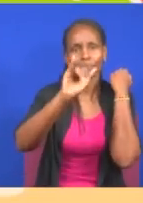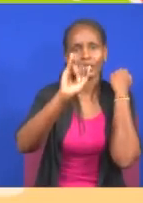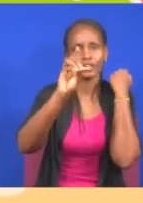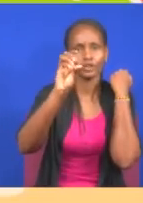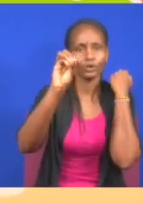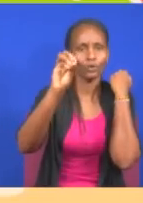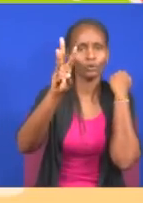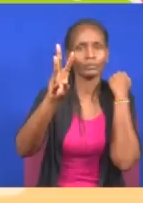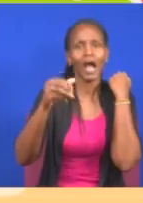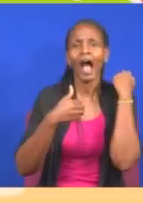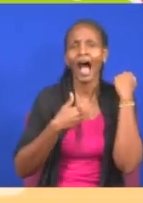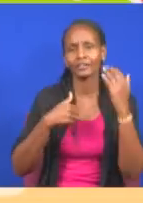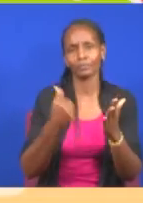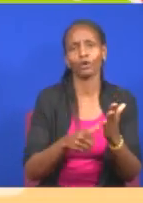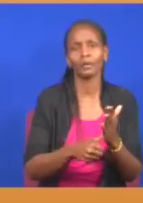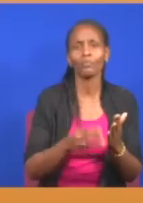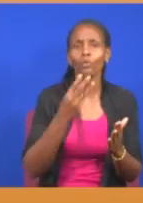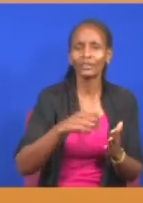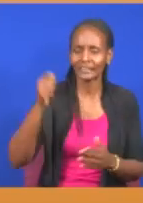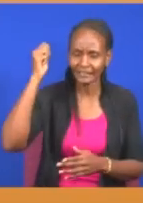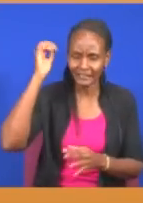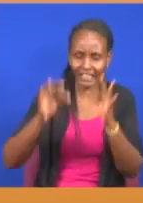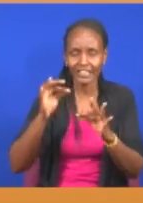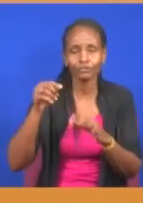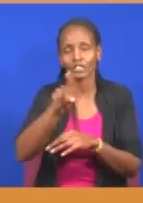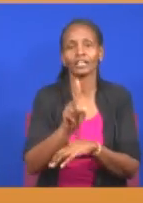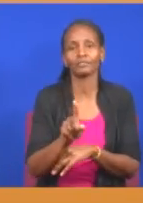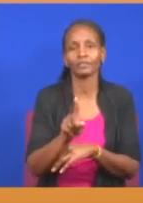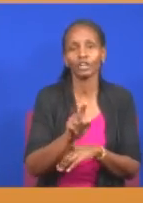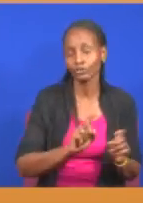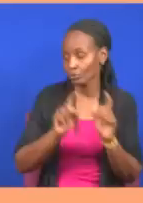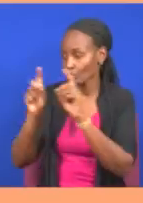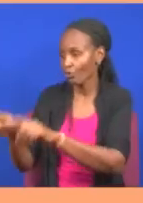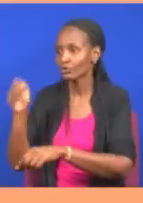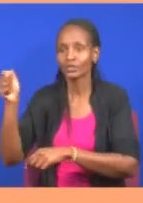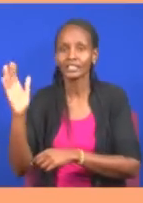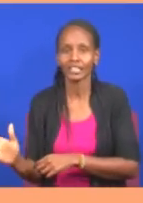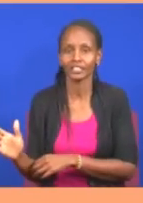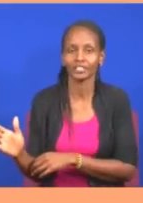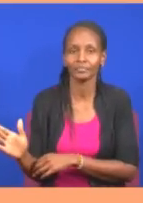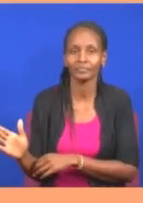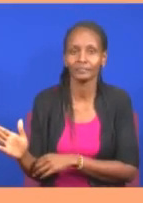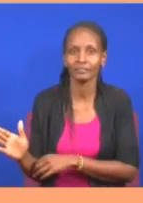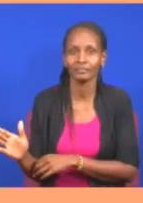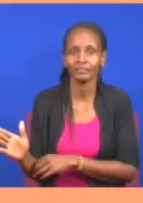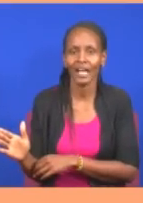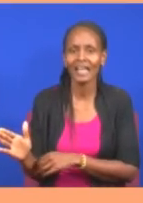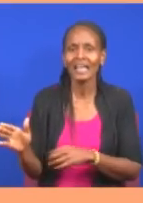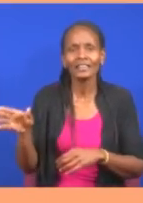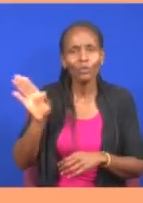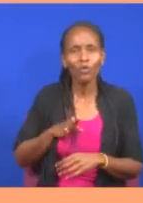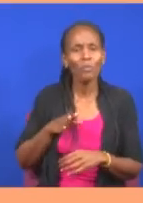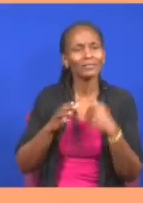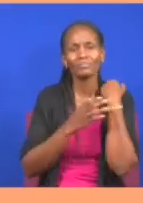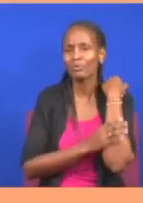bad man. She wanted justice for herself, so she went to the judge. She was so poor that she could